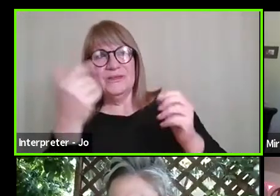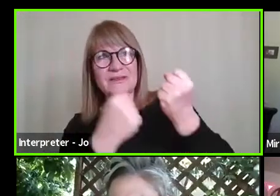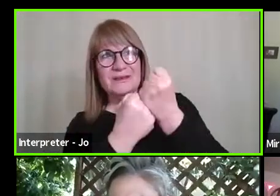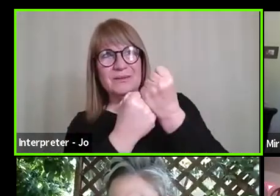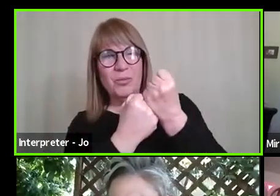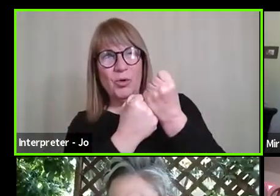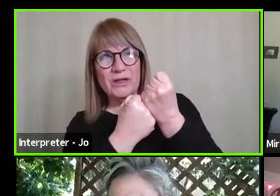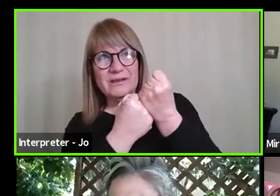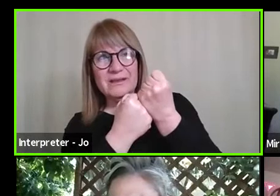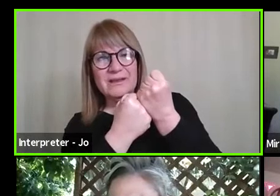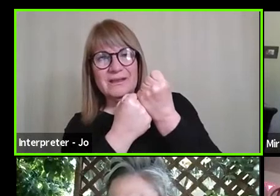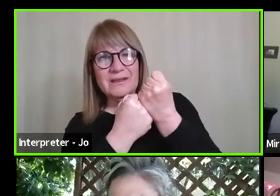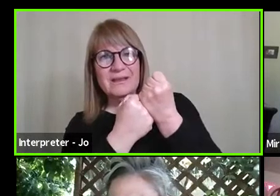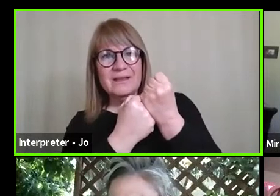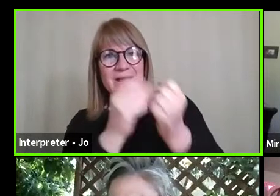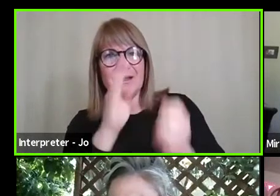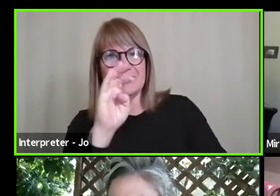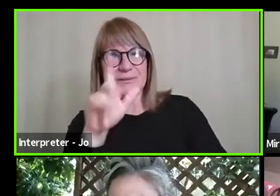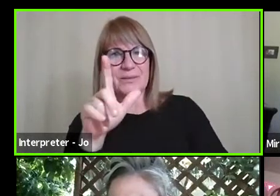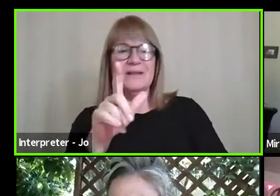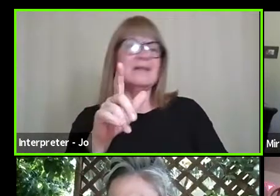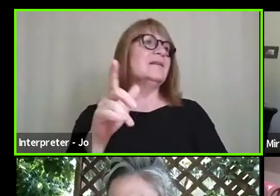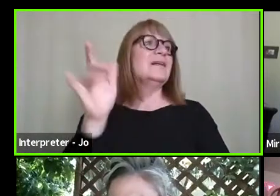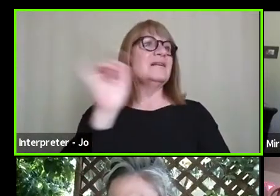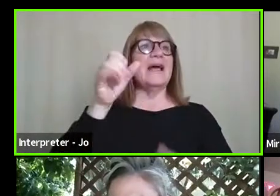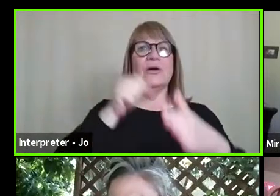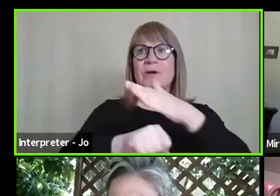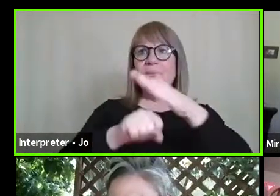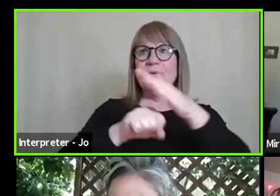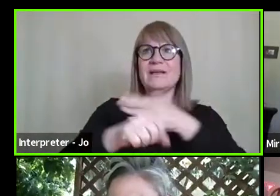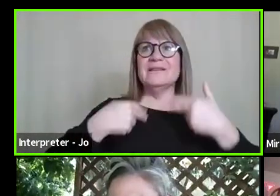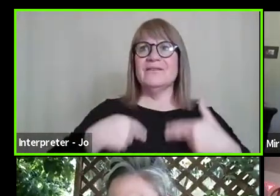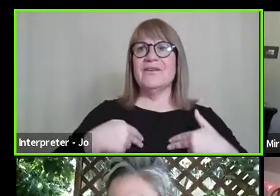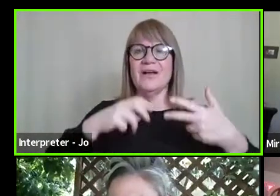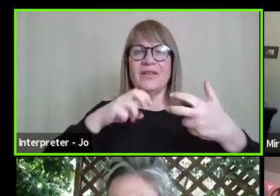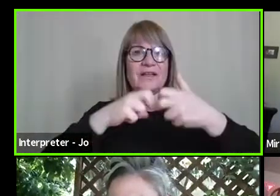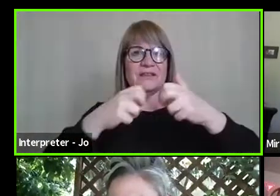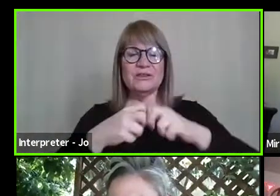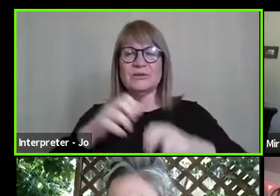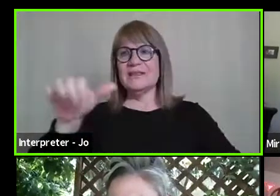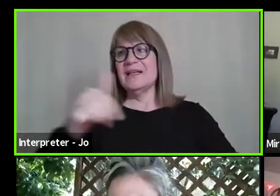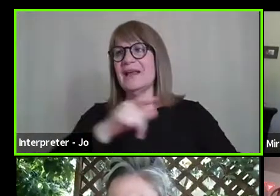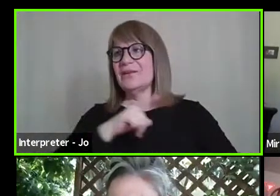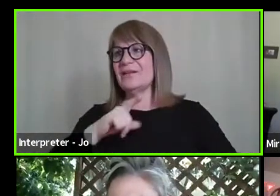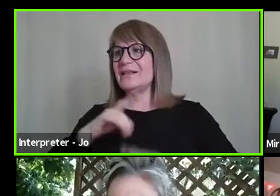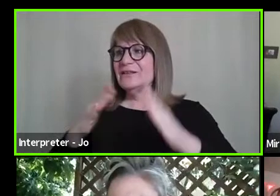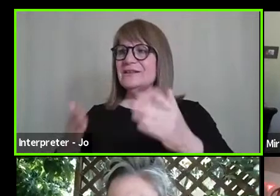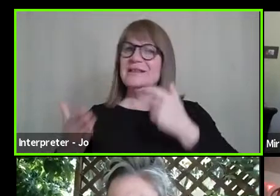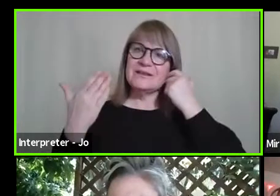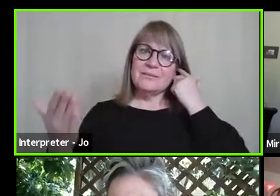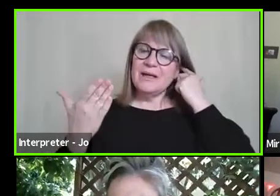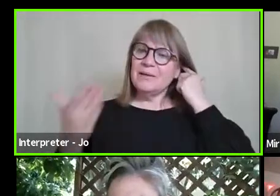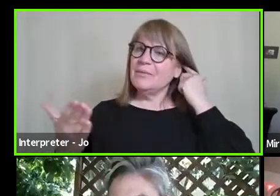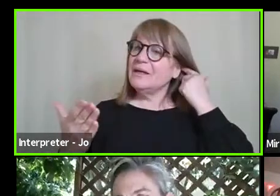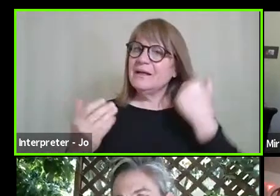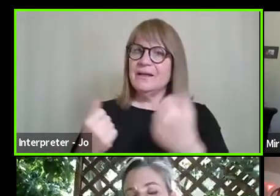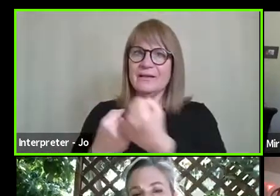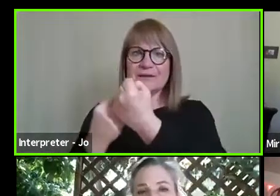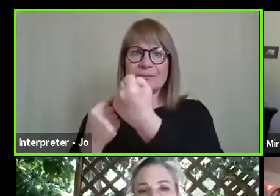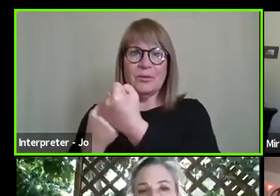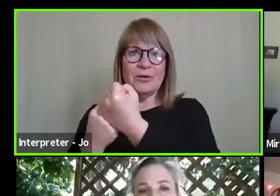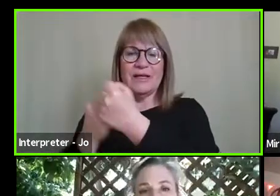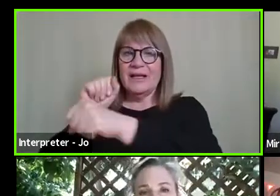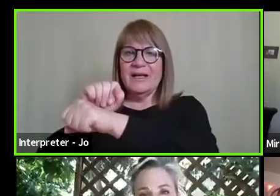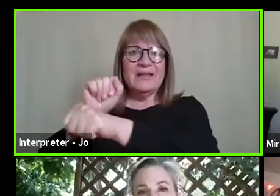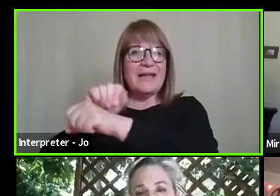championing uh like reproductive health issues and then also other legislators that may be um you know championing for example like labor